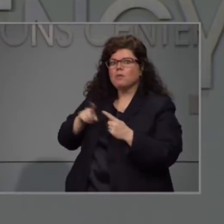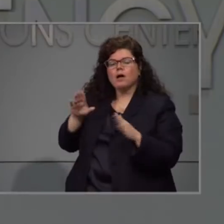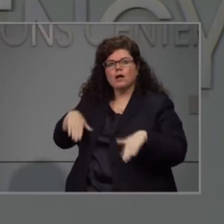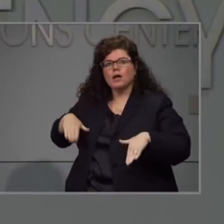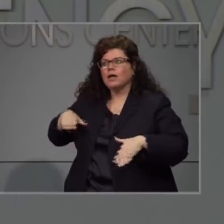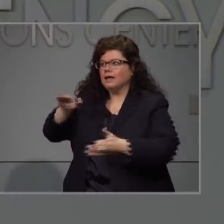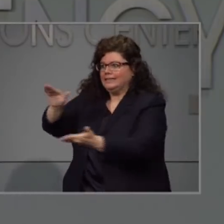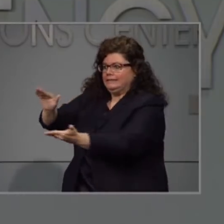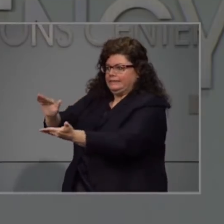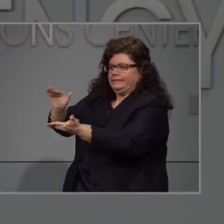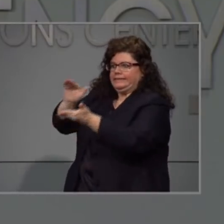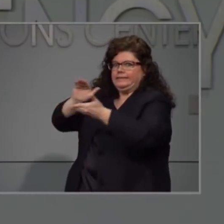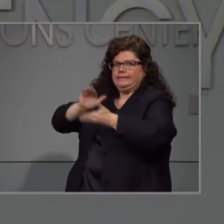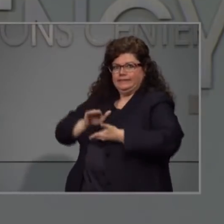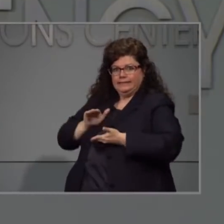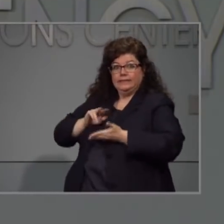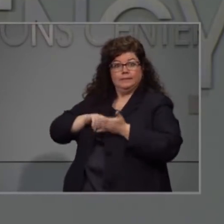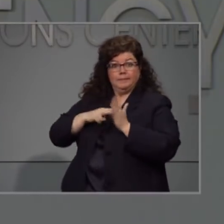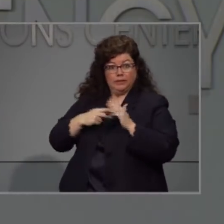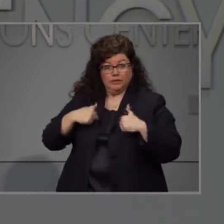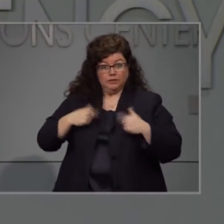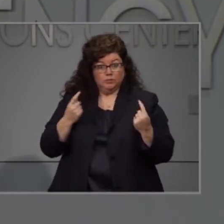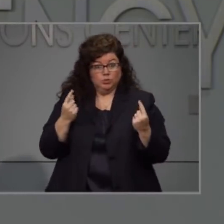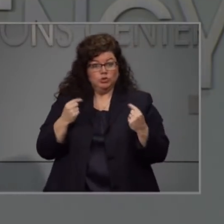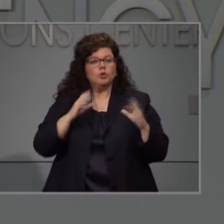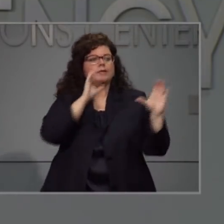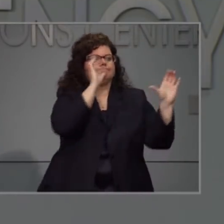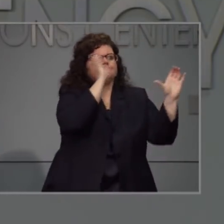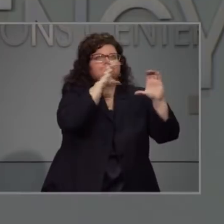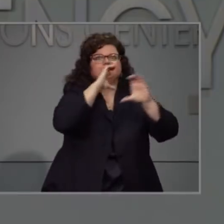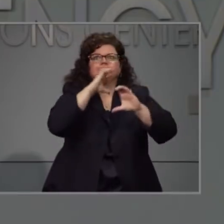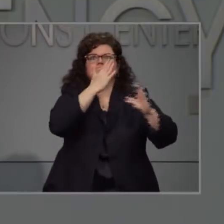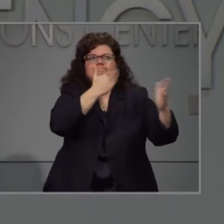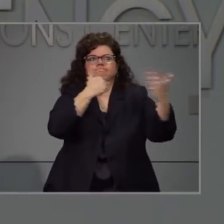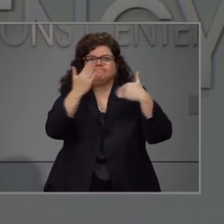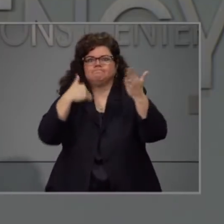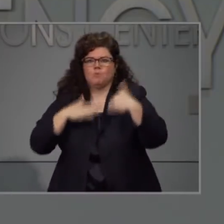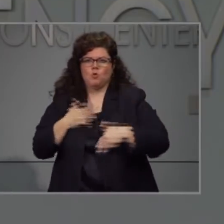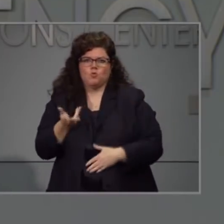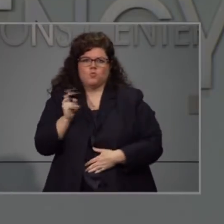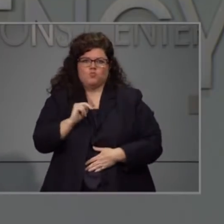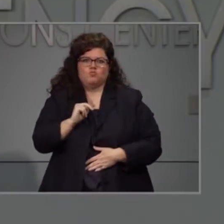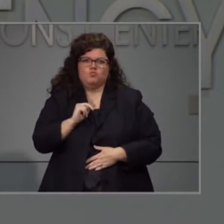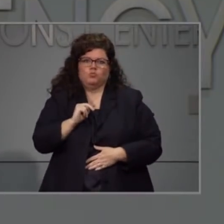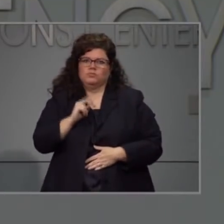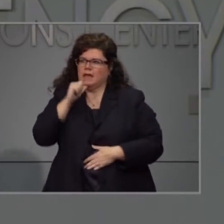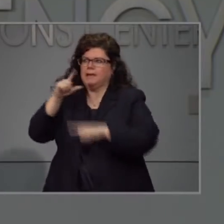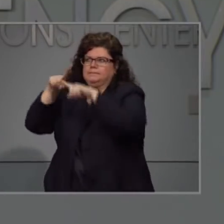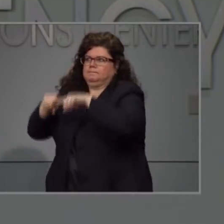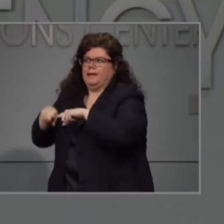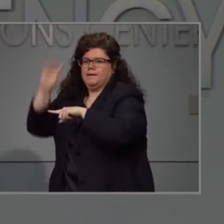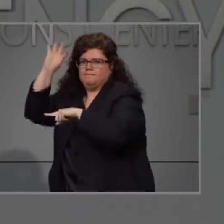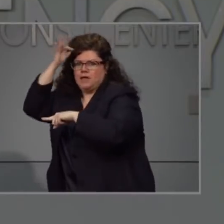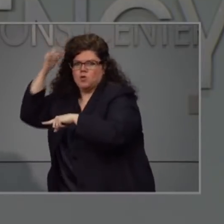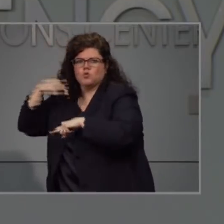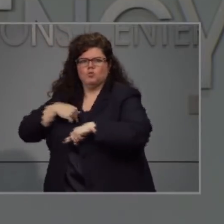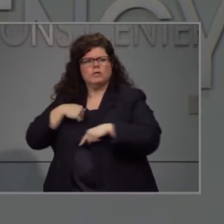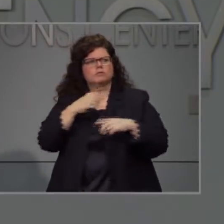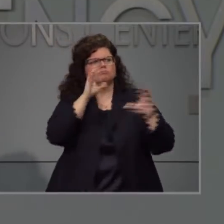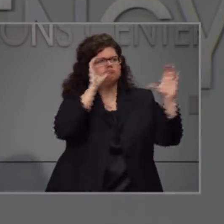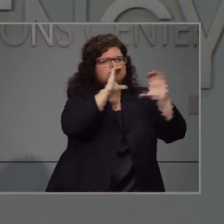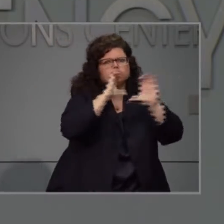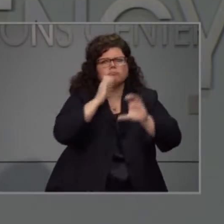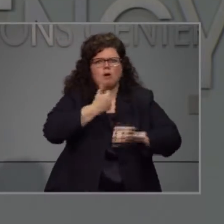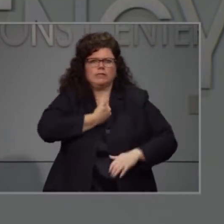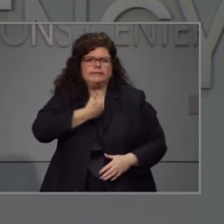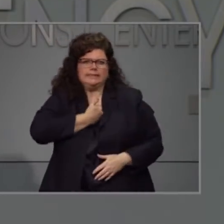means we have done sourcing on our own to make sure that we have the needed supplies so that we can have that for North